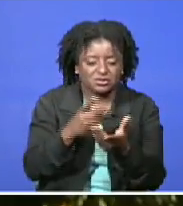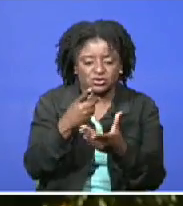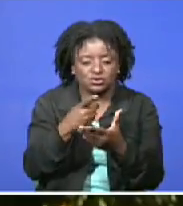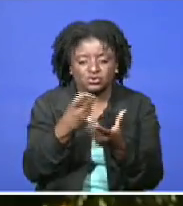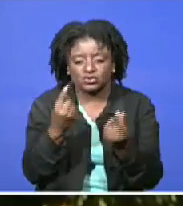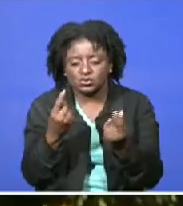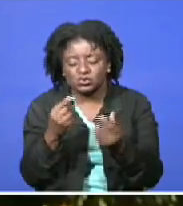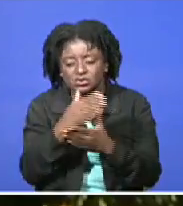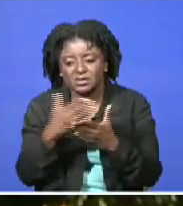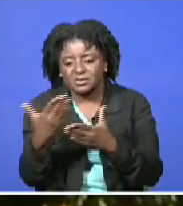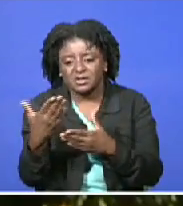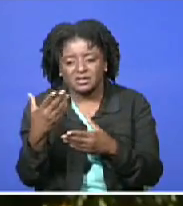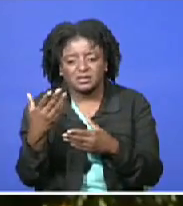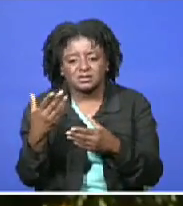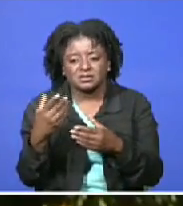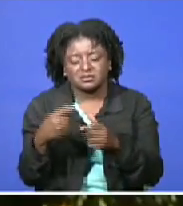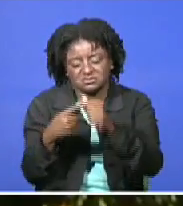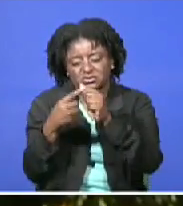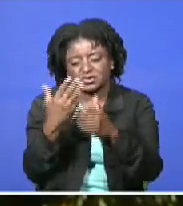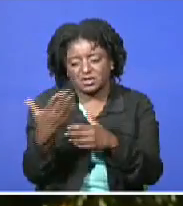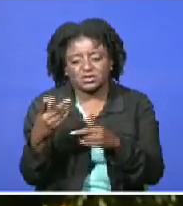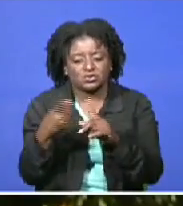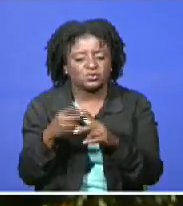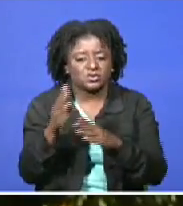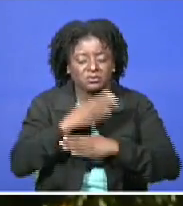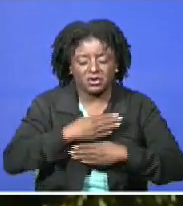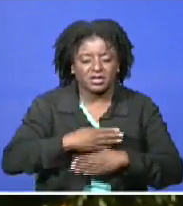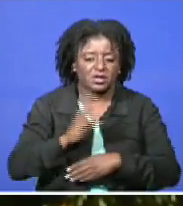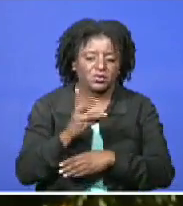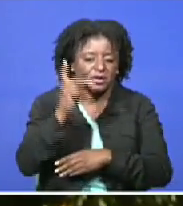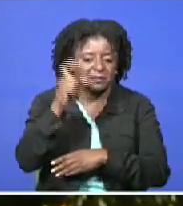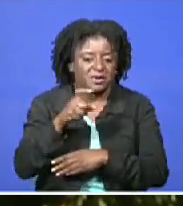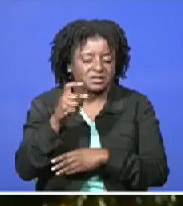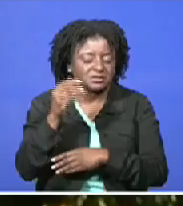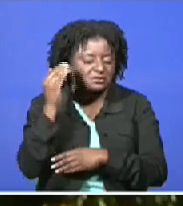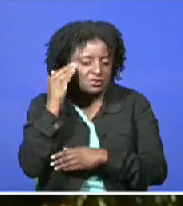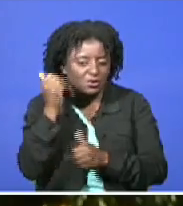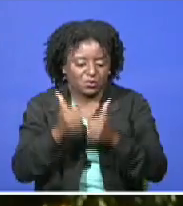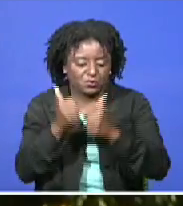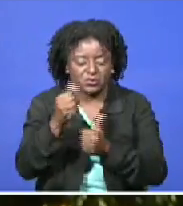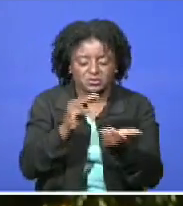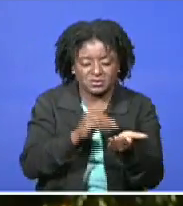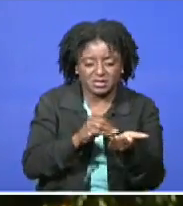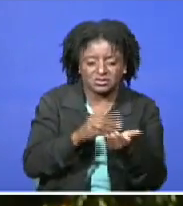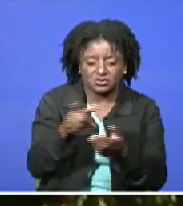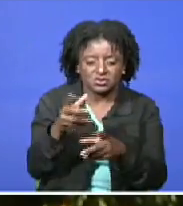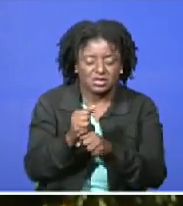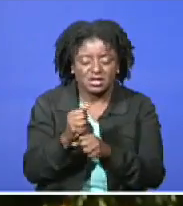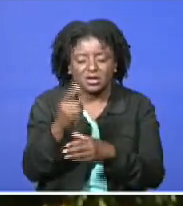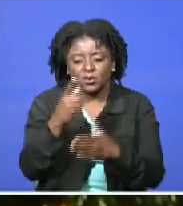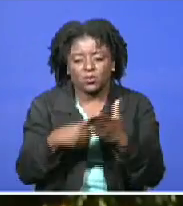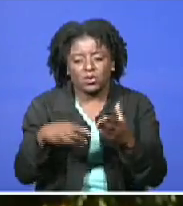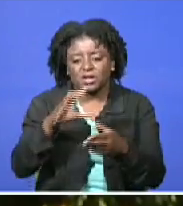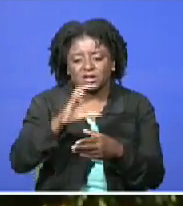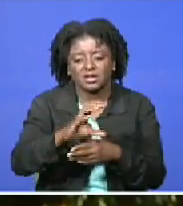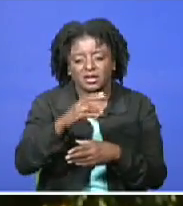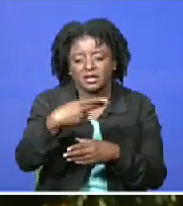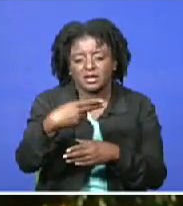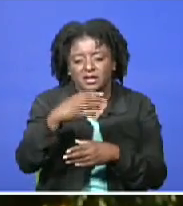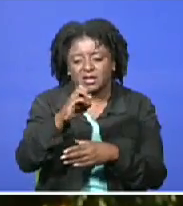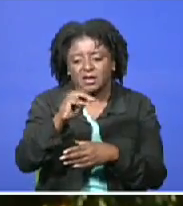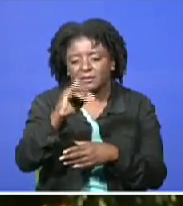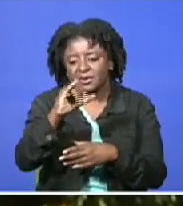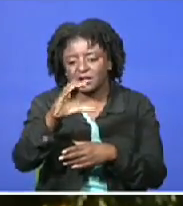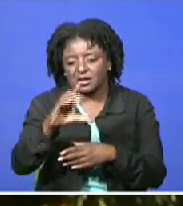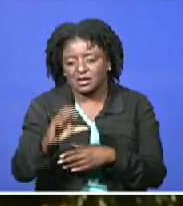we have to be conscious of what medicines you're taking and what products or what chemicals are in those medications.